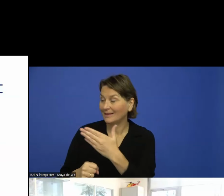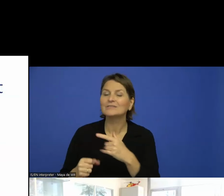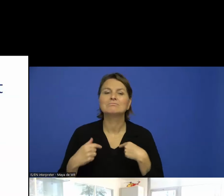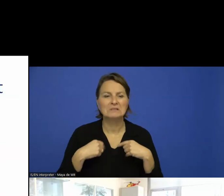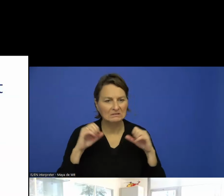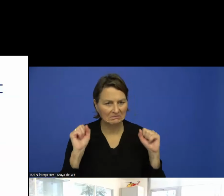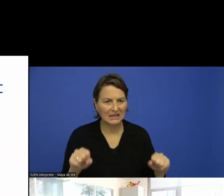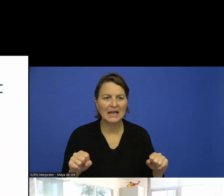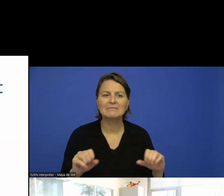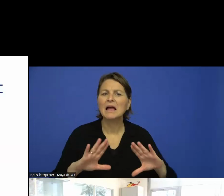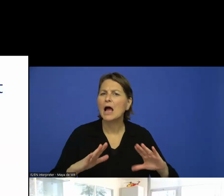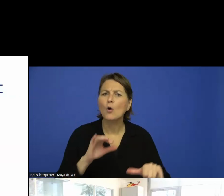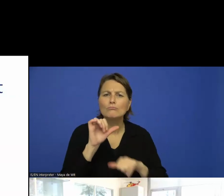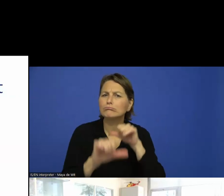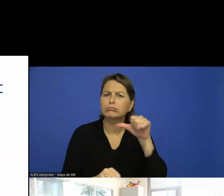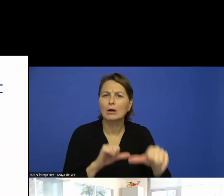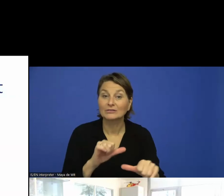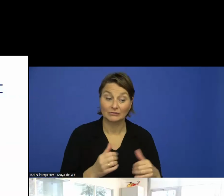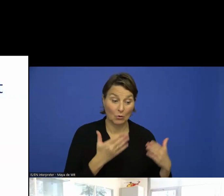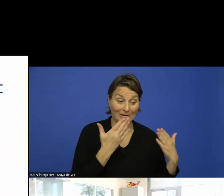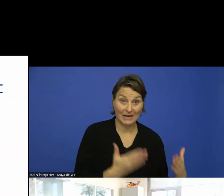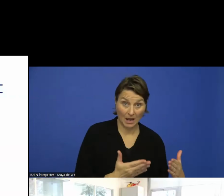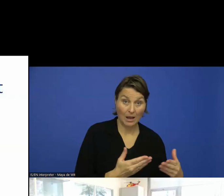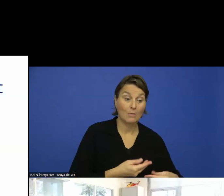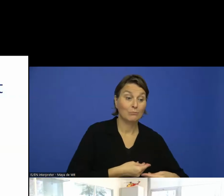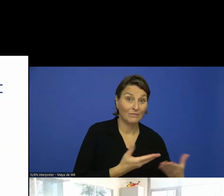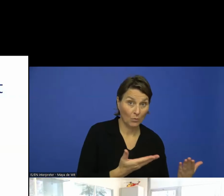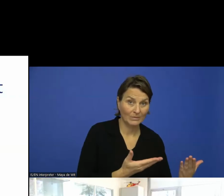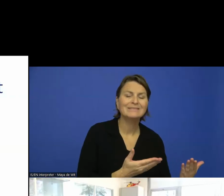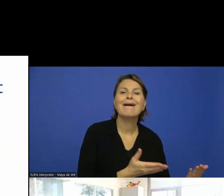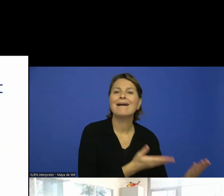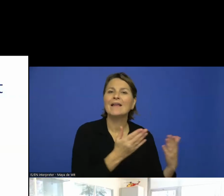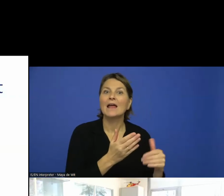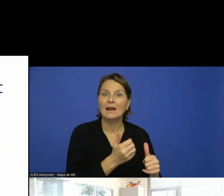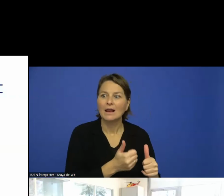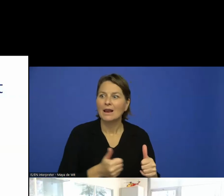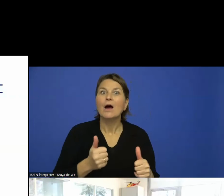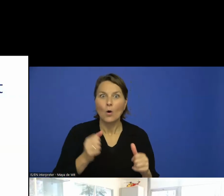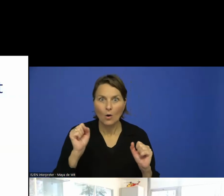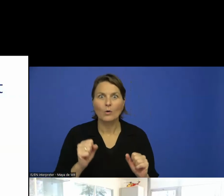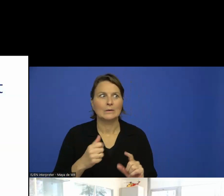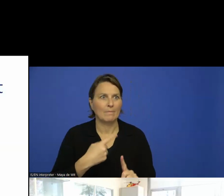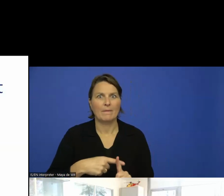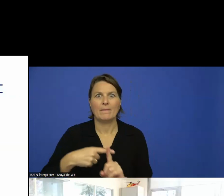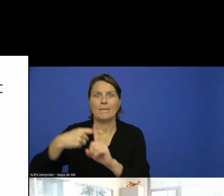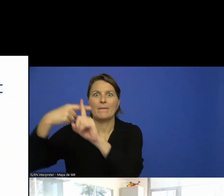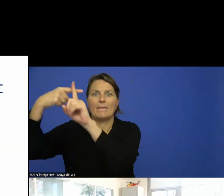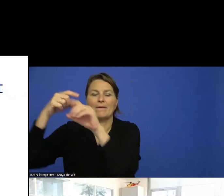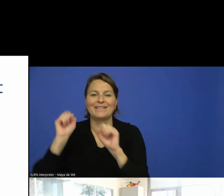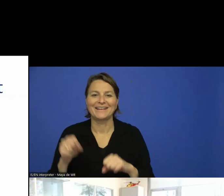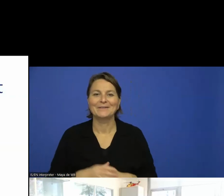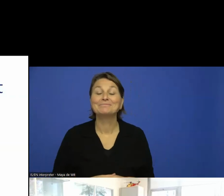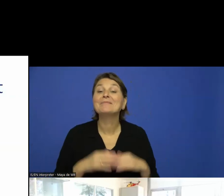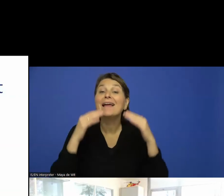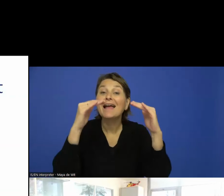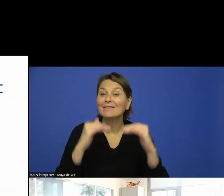we want to go from the current performance to something measurably better. And that brings us more questions, a